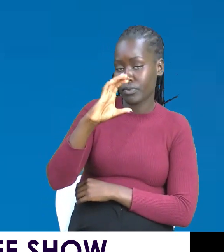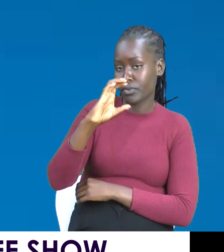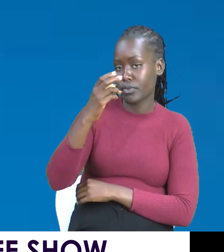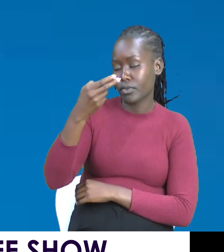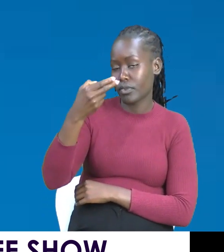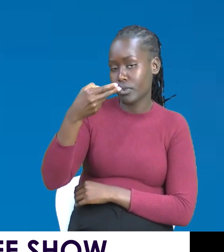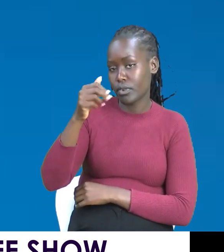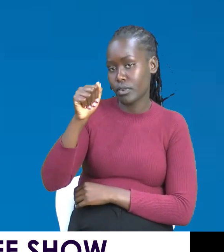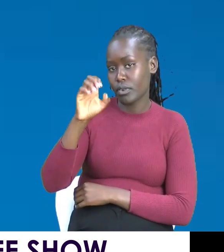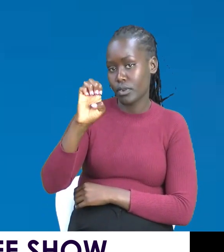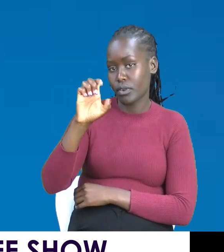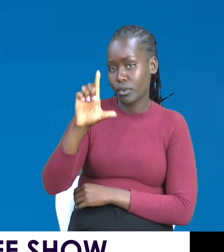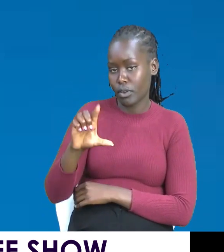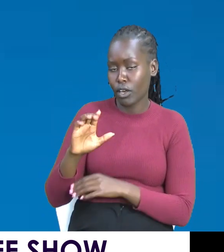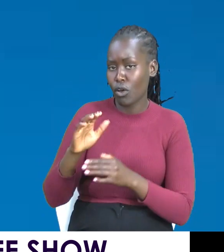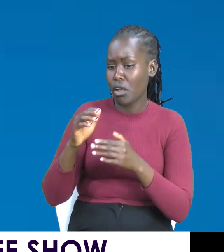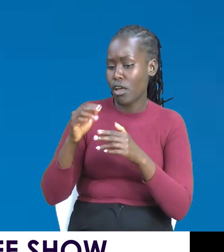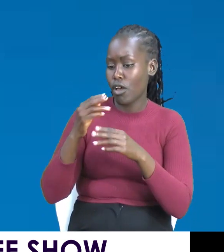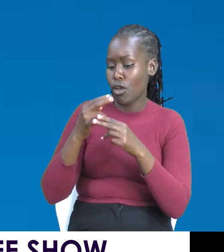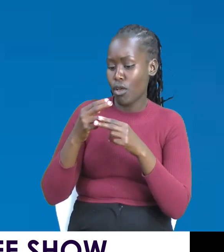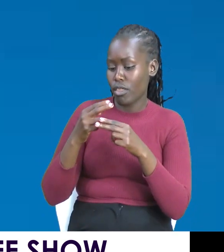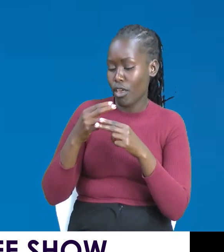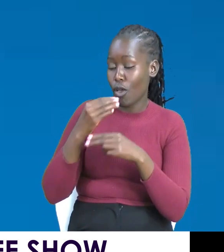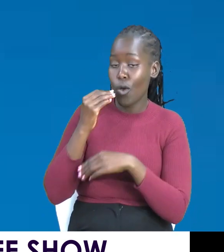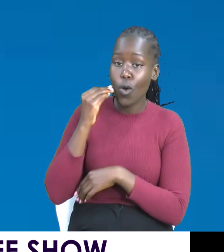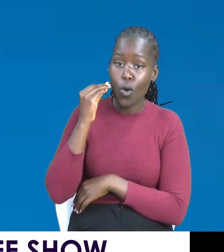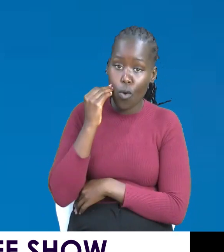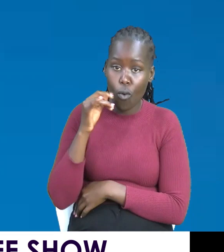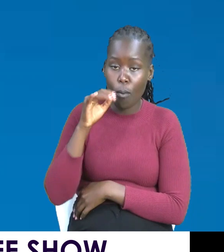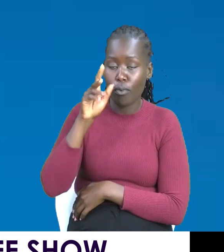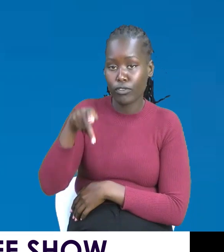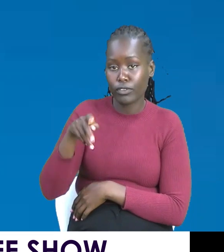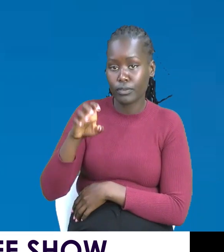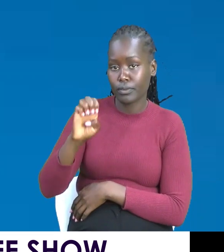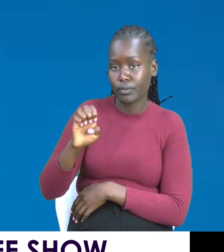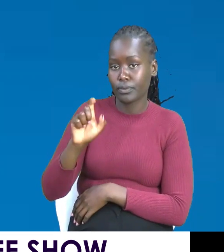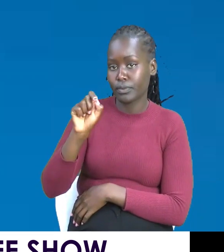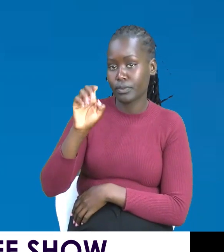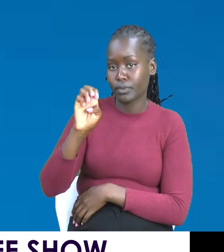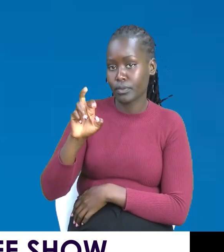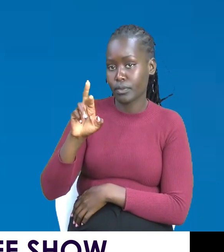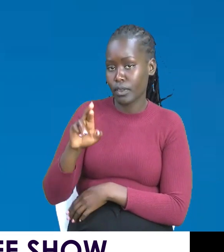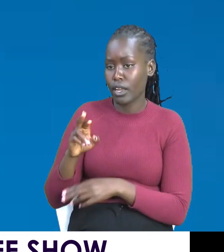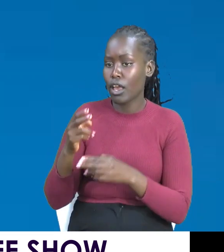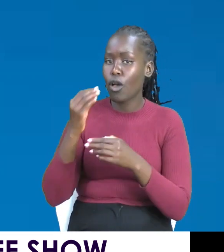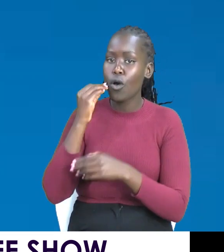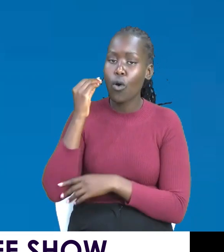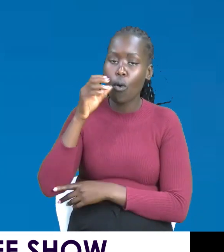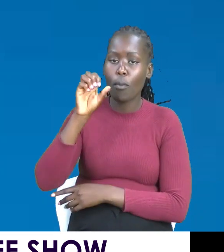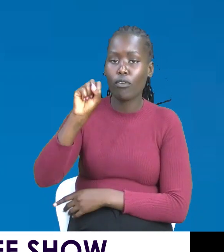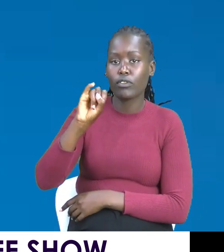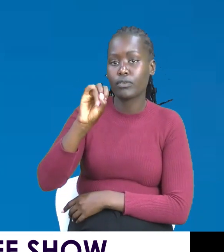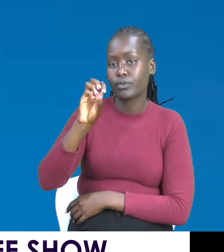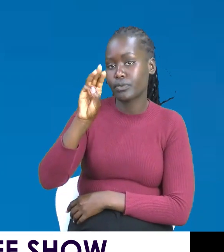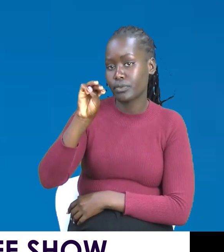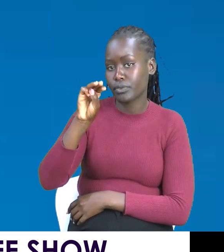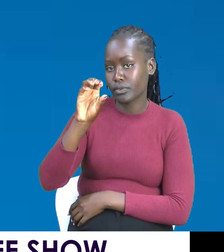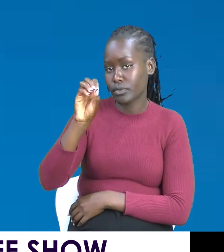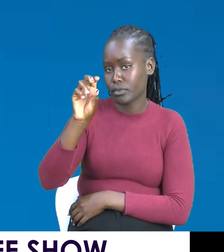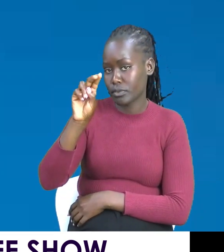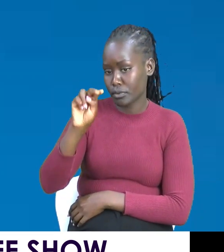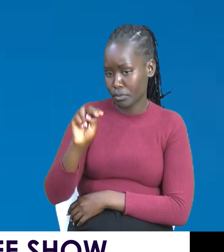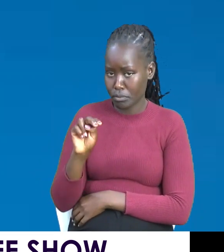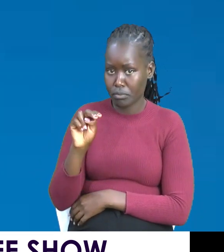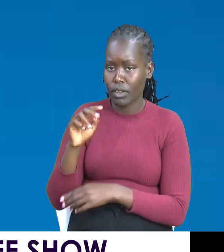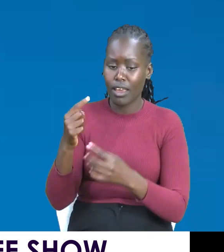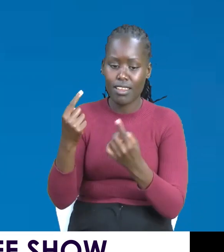John, the home of Jonah, the home of Peter, the home of Simon, the home of, call